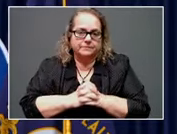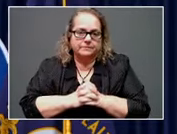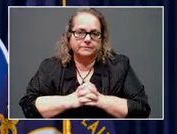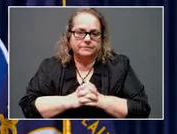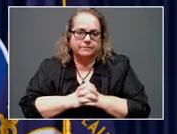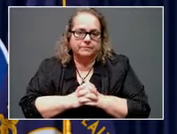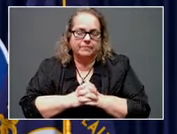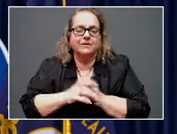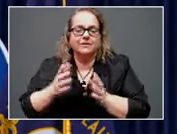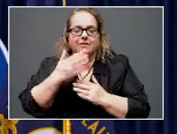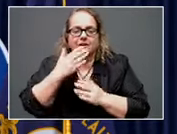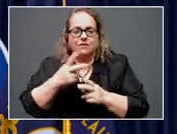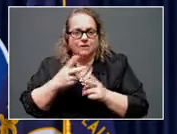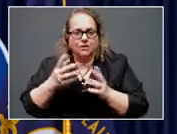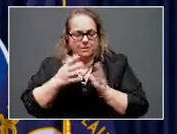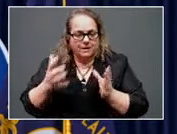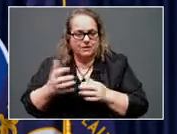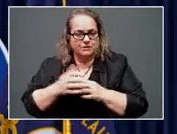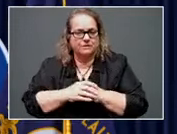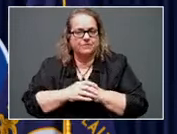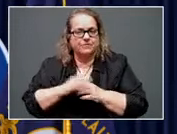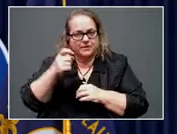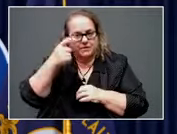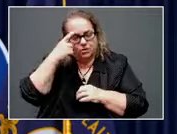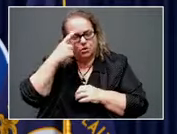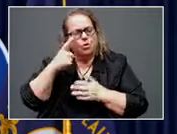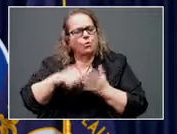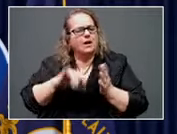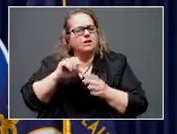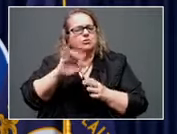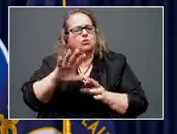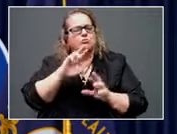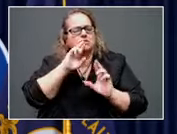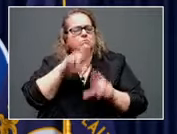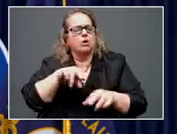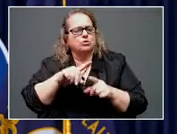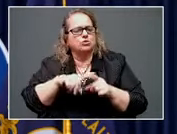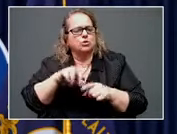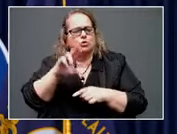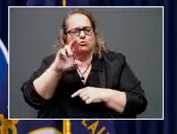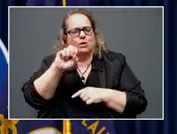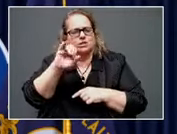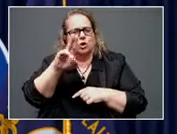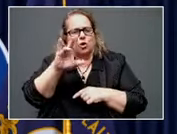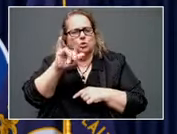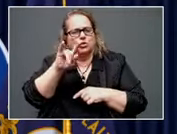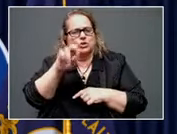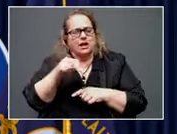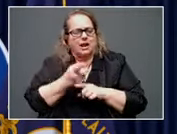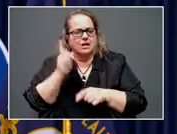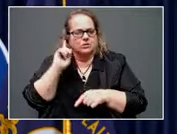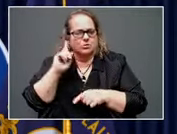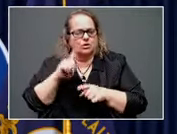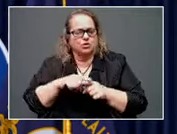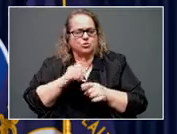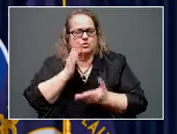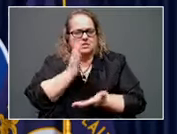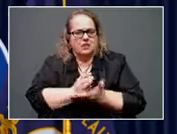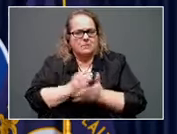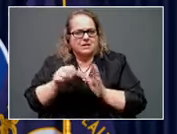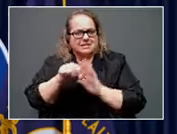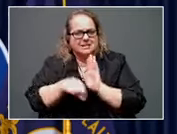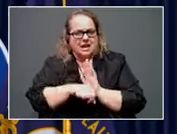Thank you very much, Governor. What's your response to the resolution last week to end the state of emergency March 7th?